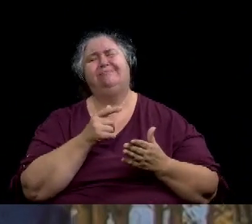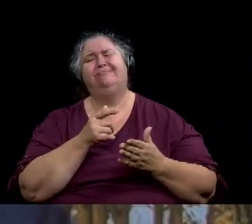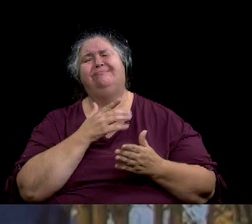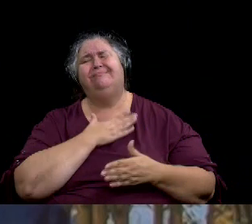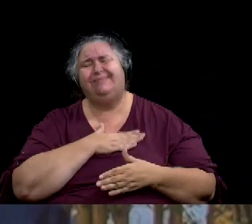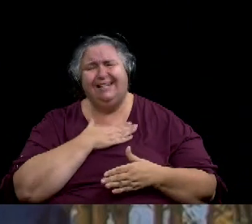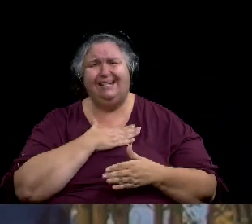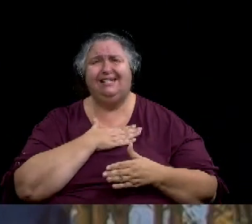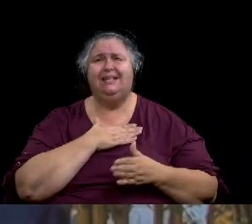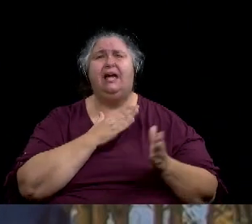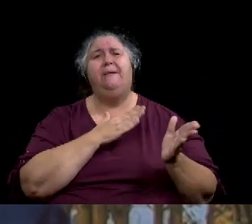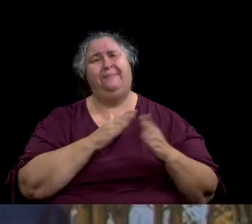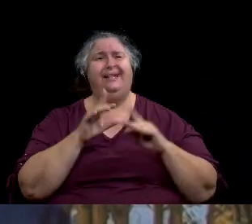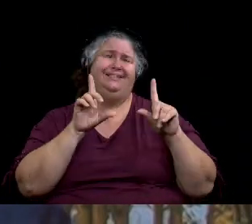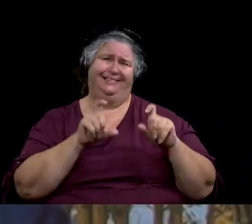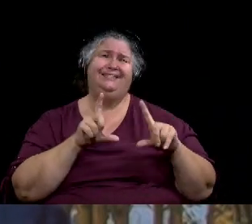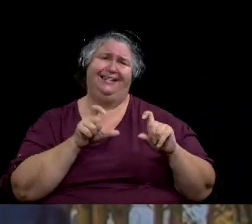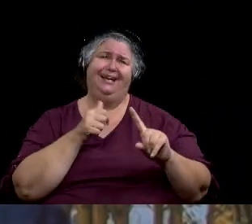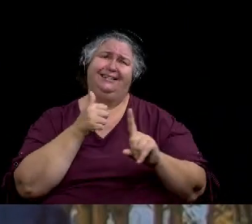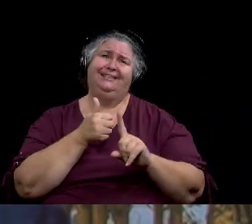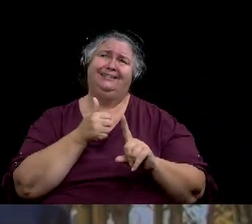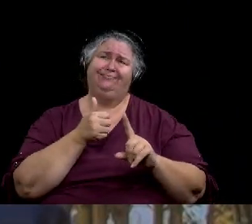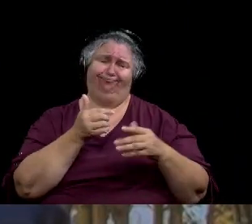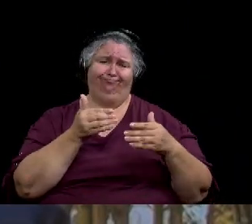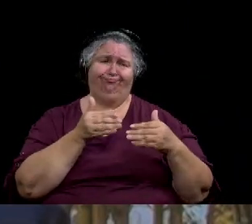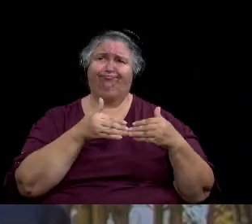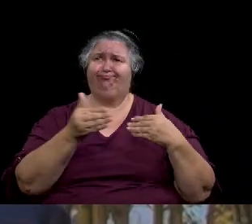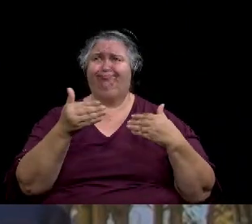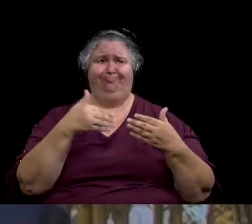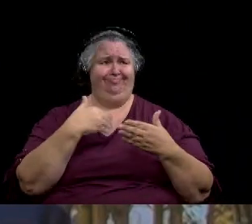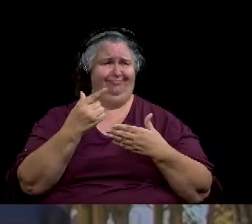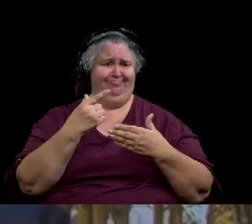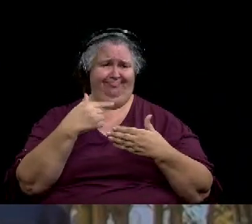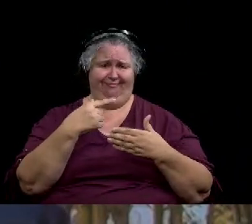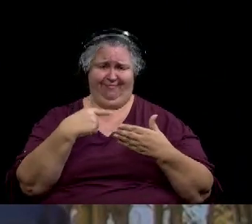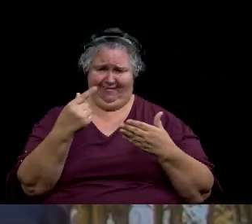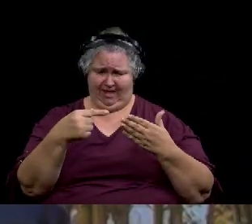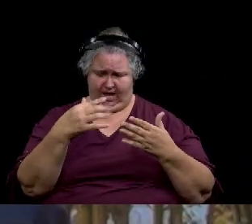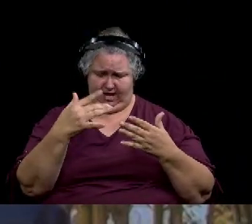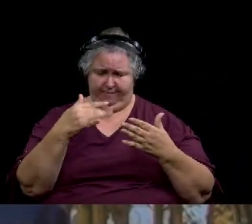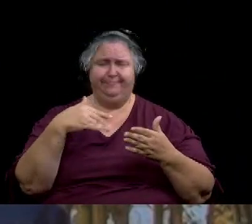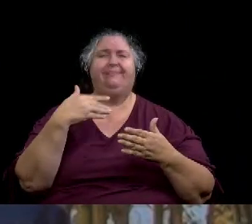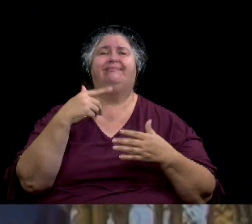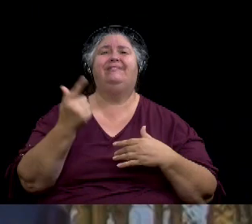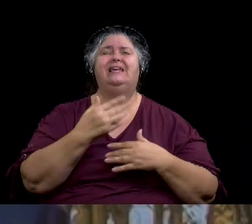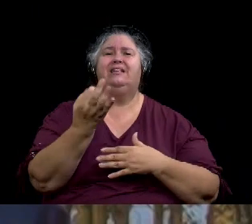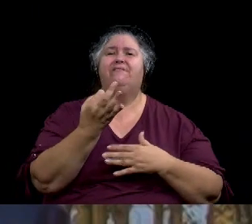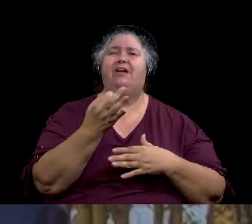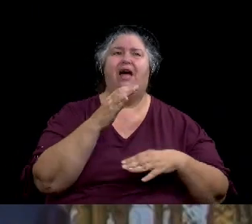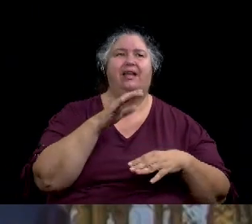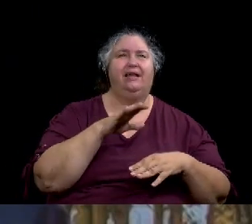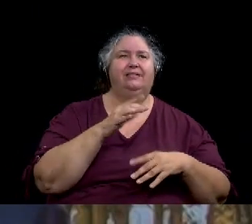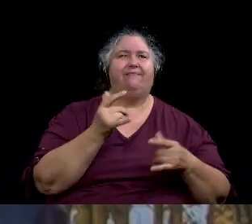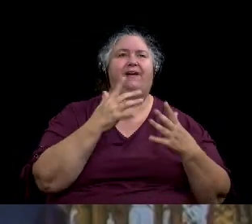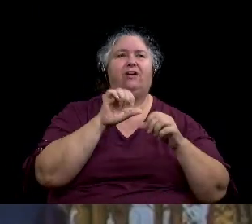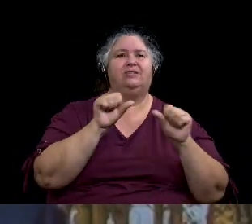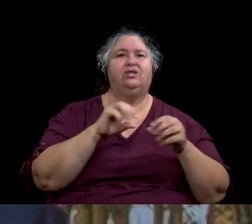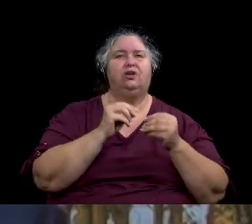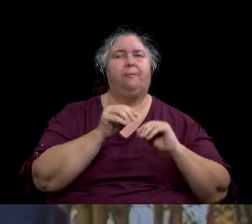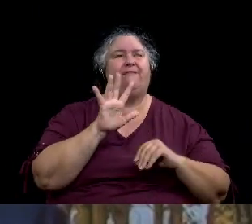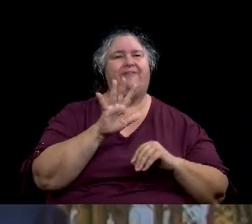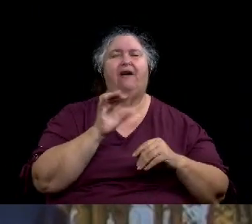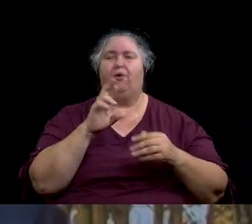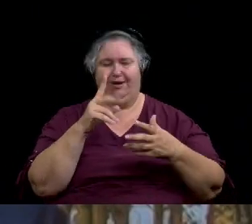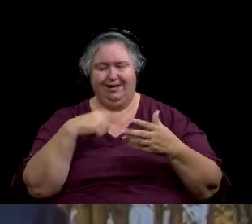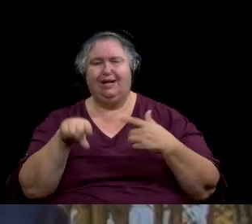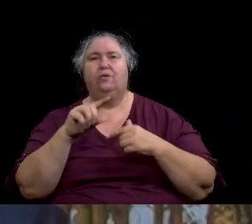plans to get tested over the course of the next few weeks. This Friday at the at fire station number 5 or beginning next